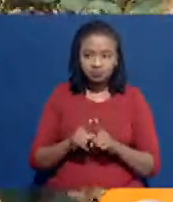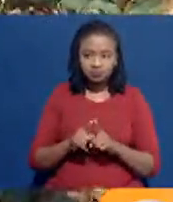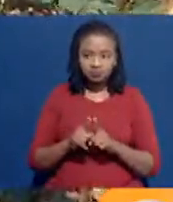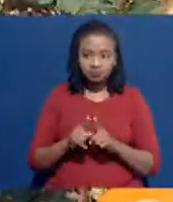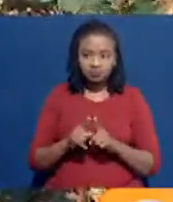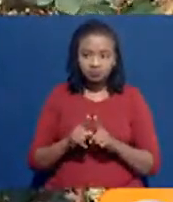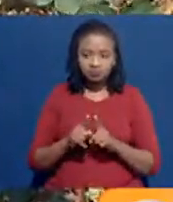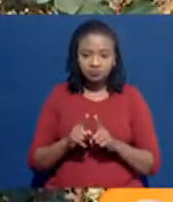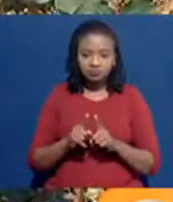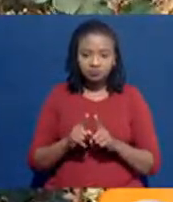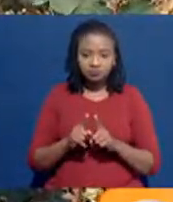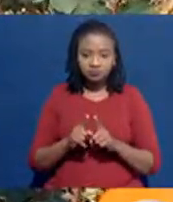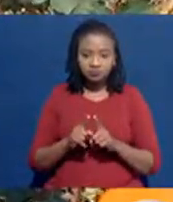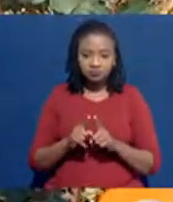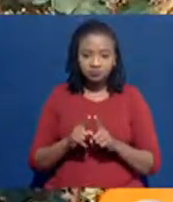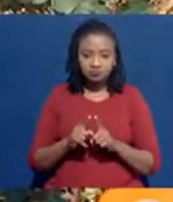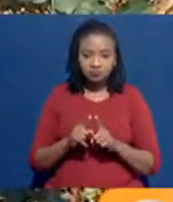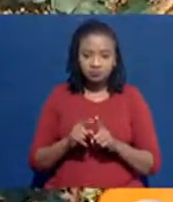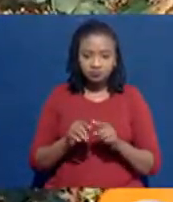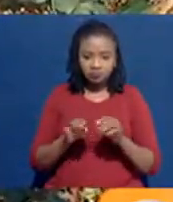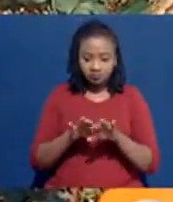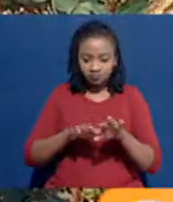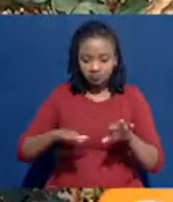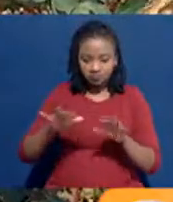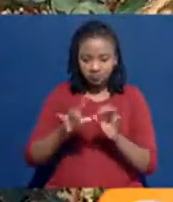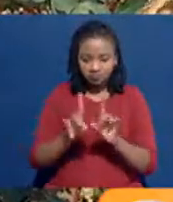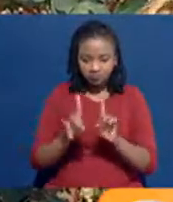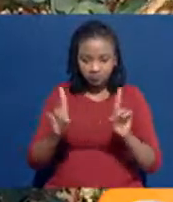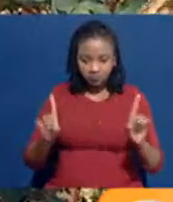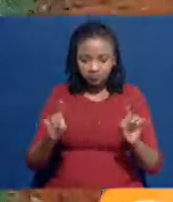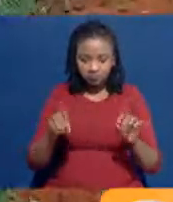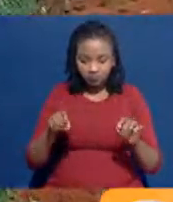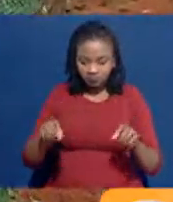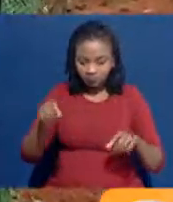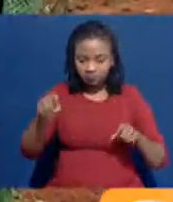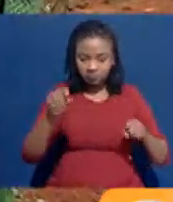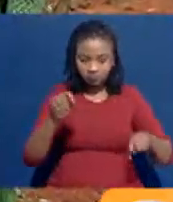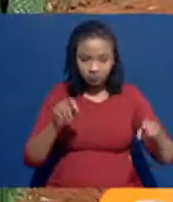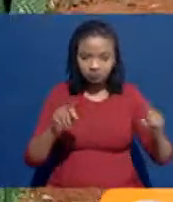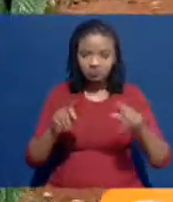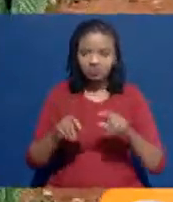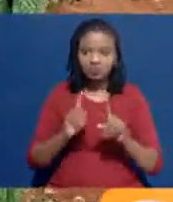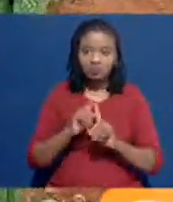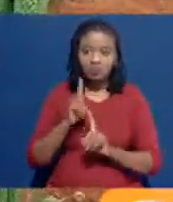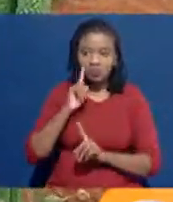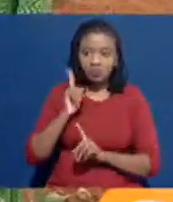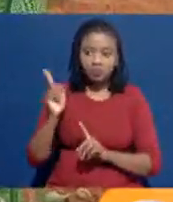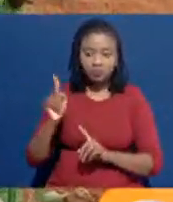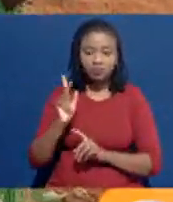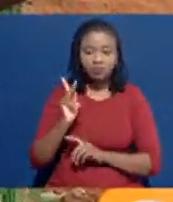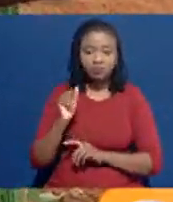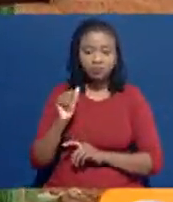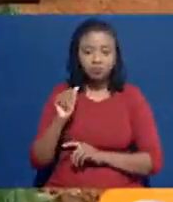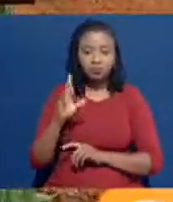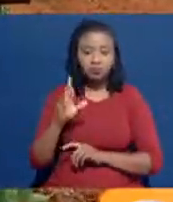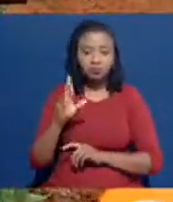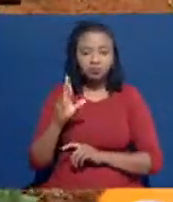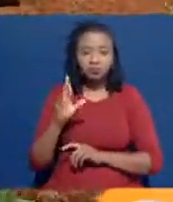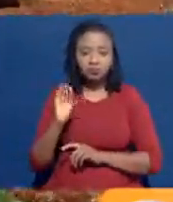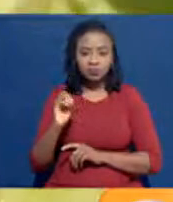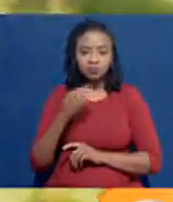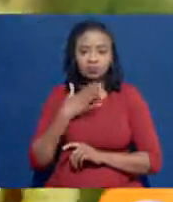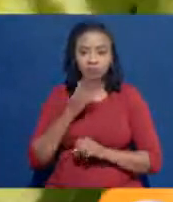time. Small-scale farmers such as Mapesa and Okumu are key in Kalro's plans to produce a generation